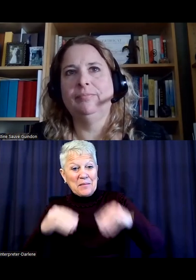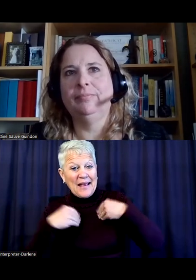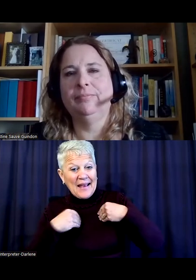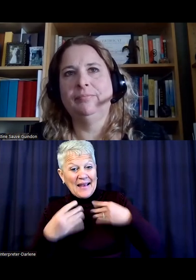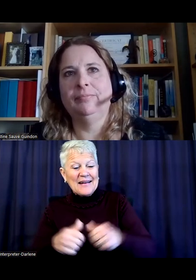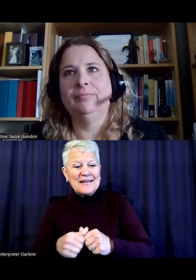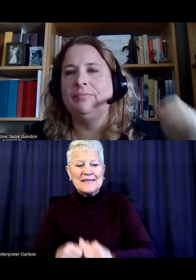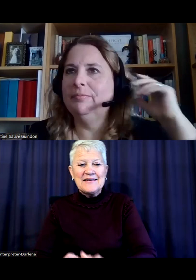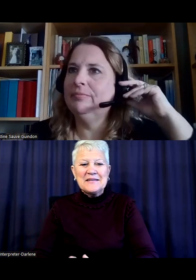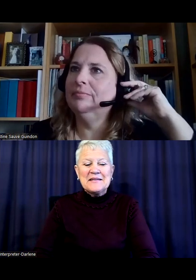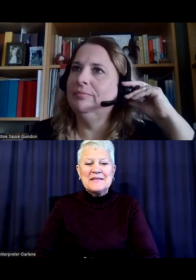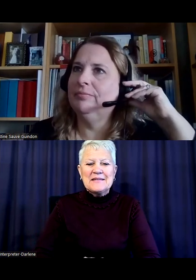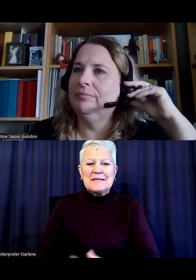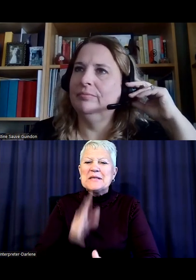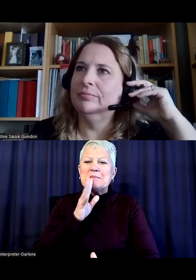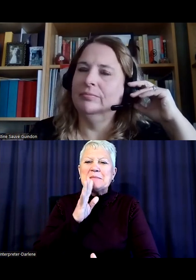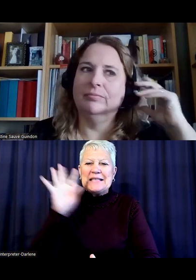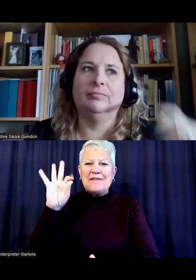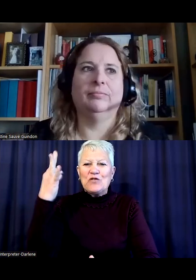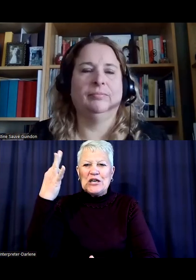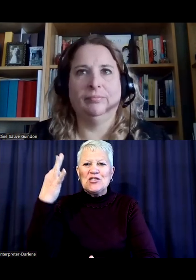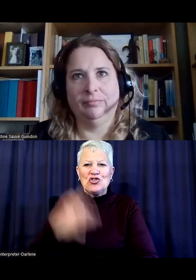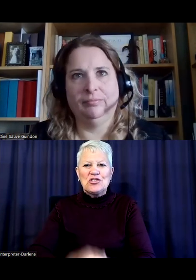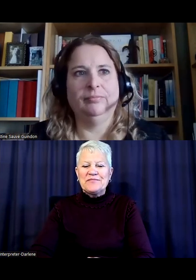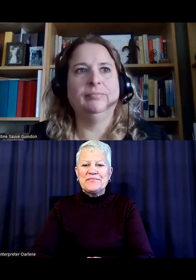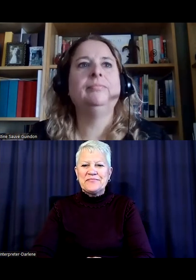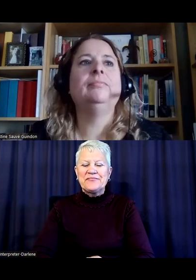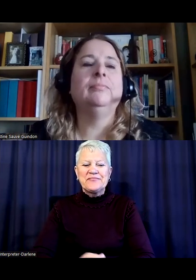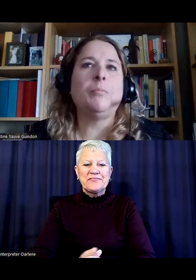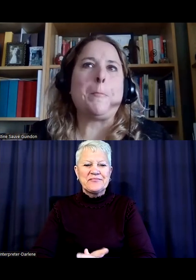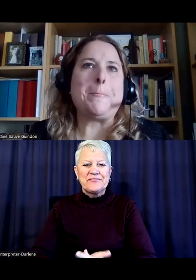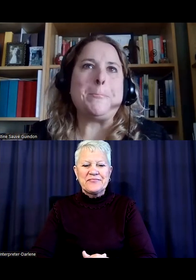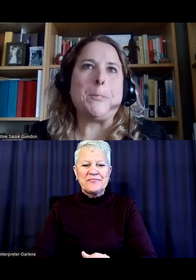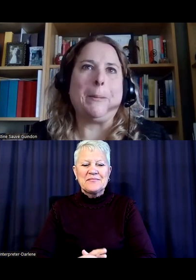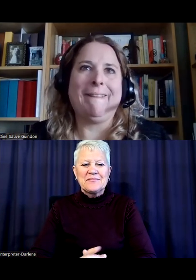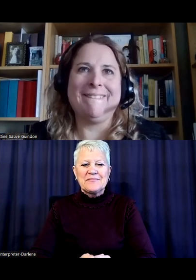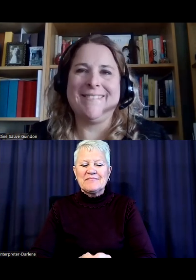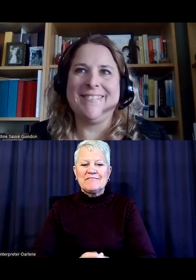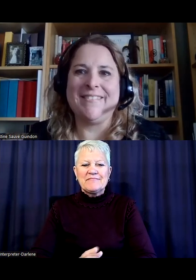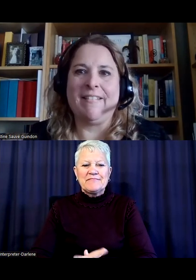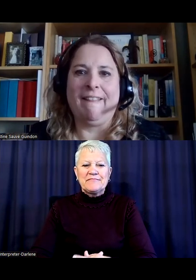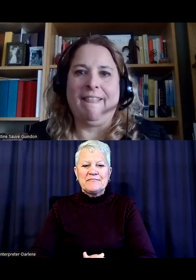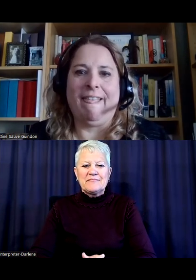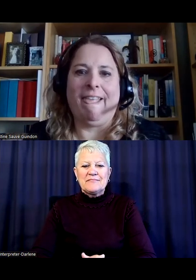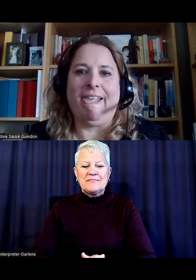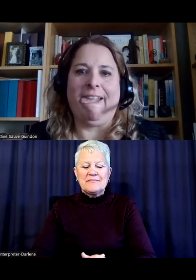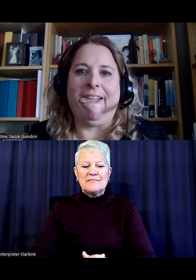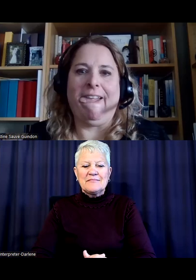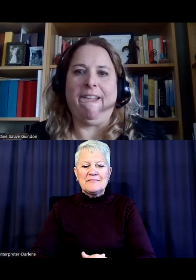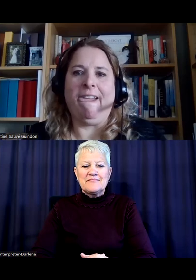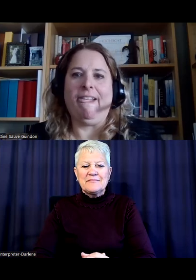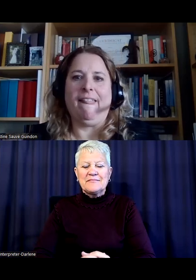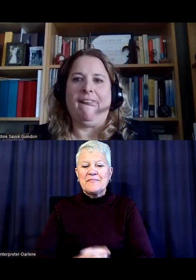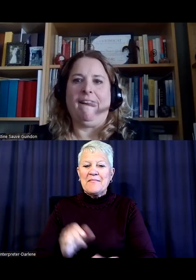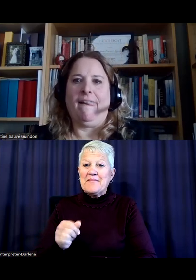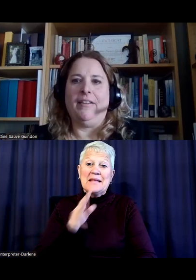ton aquarium, tu as choisi la balle avec l'eau pour la piscine. Ça représente